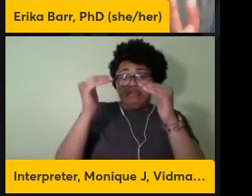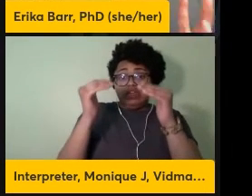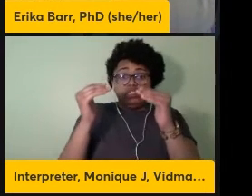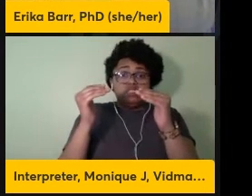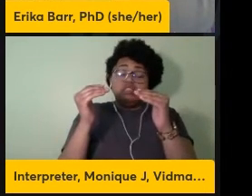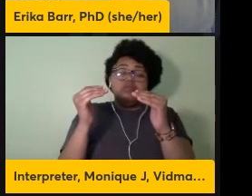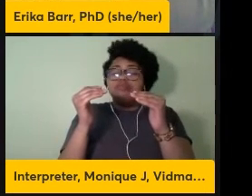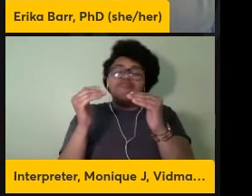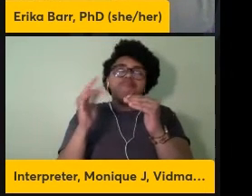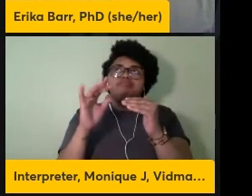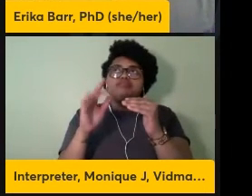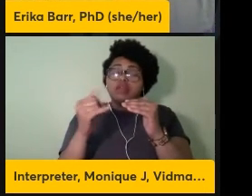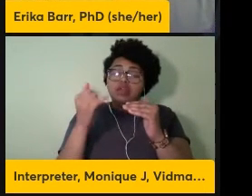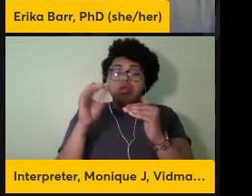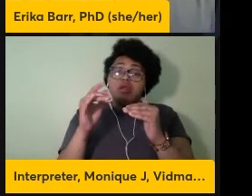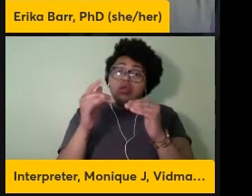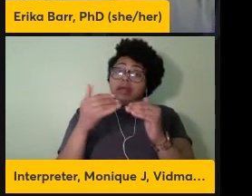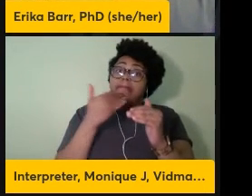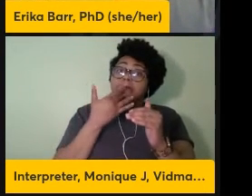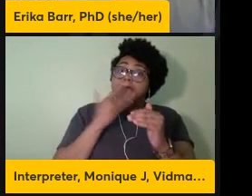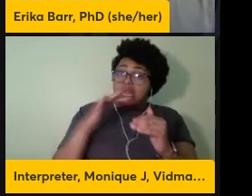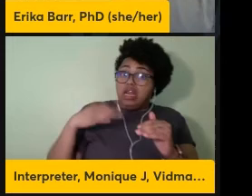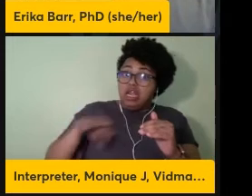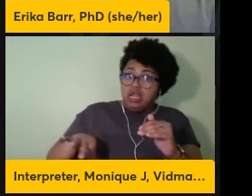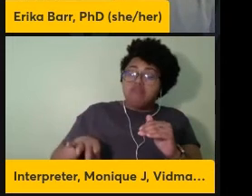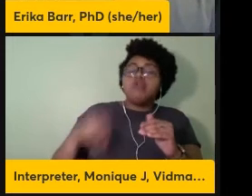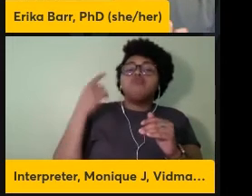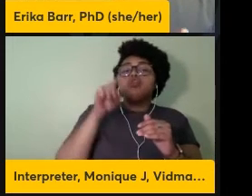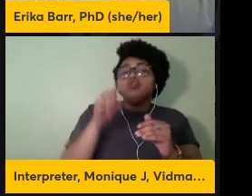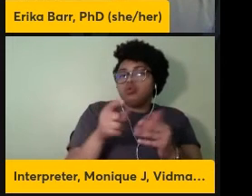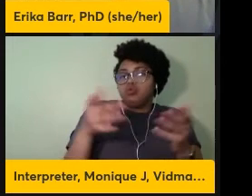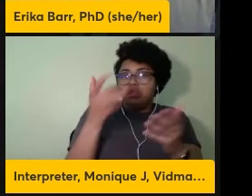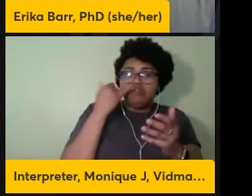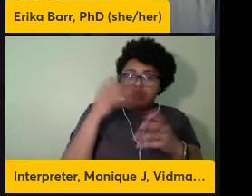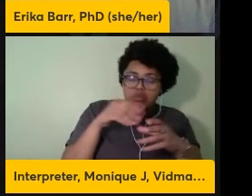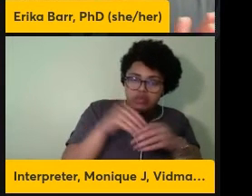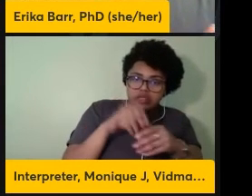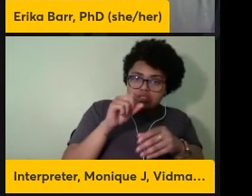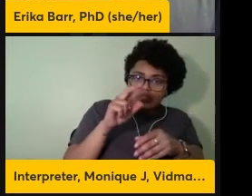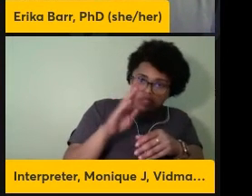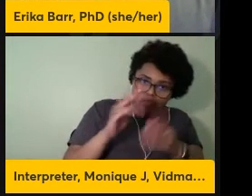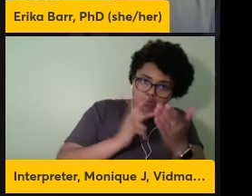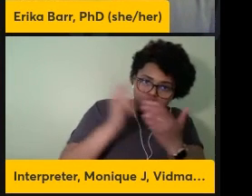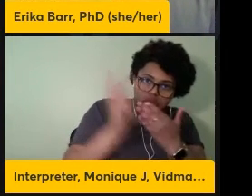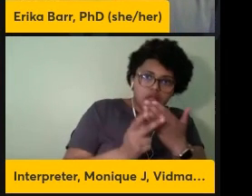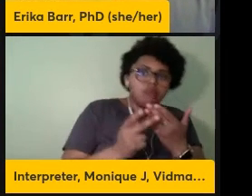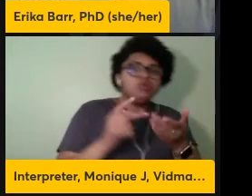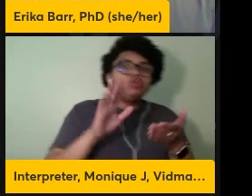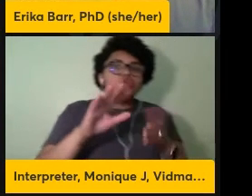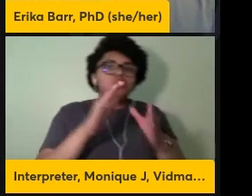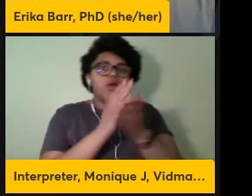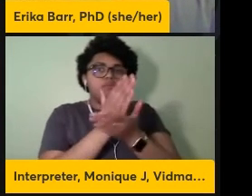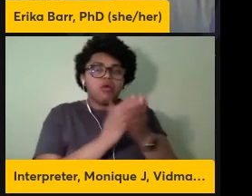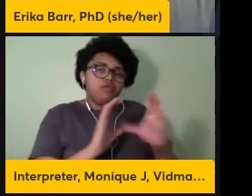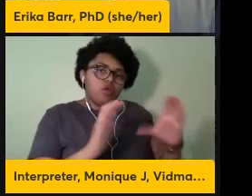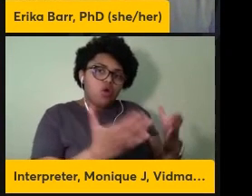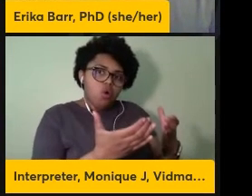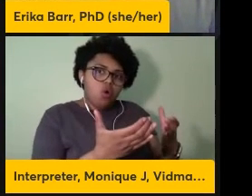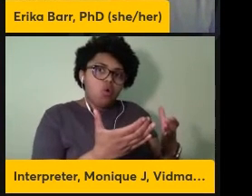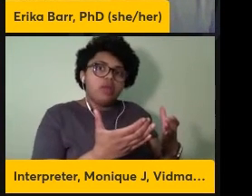part of a sub-program is that you are a part of a cohort, and the applications are centrally reviewed as